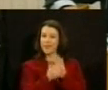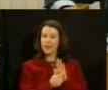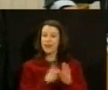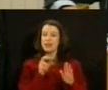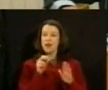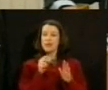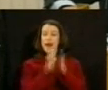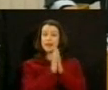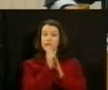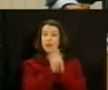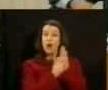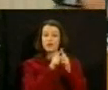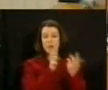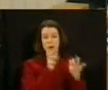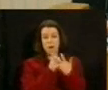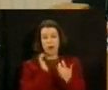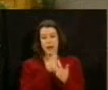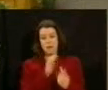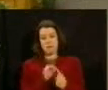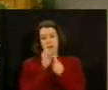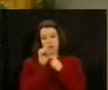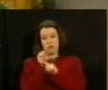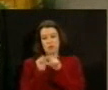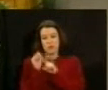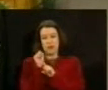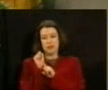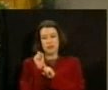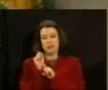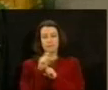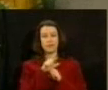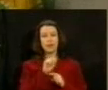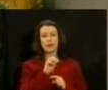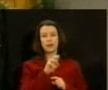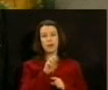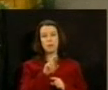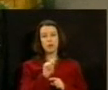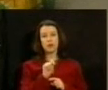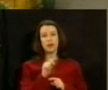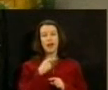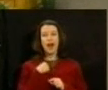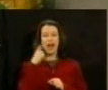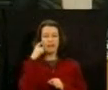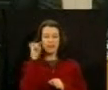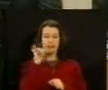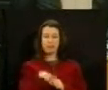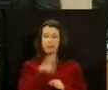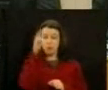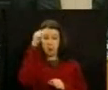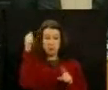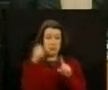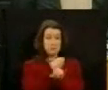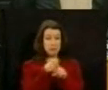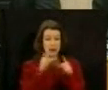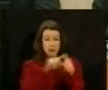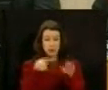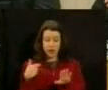situation. Commissioner Lambert. I think we've beaten this horse to death. I'm going to call for the